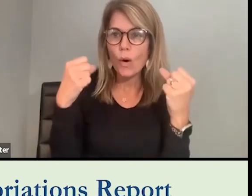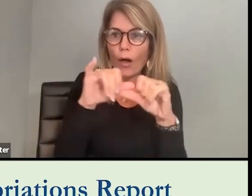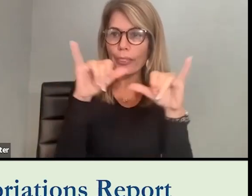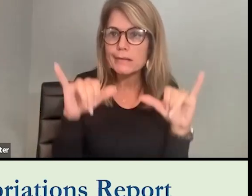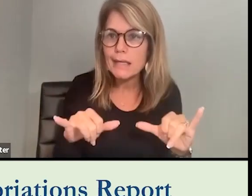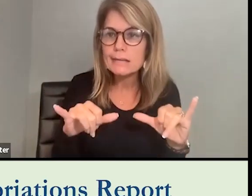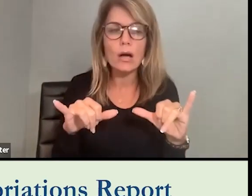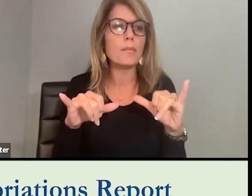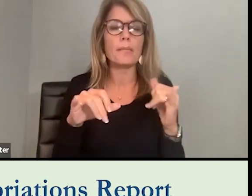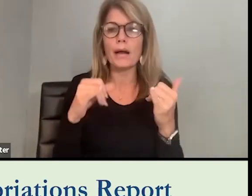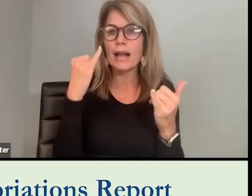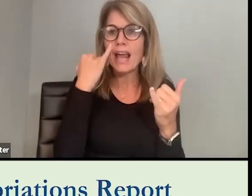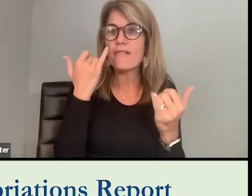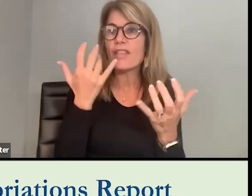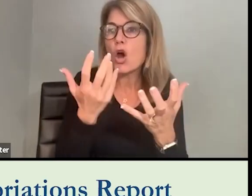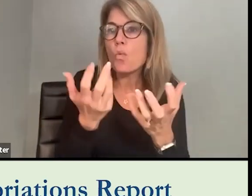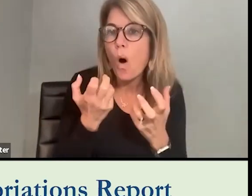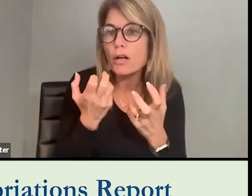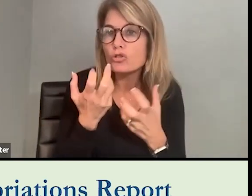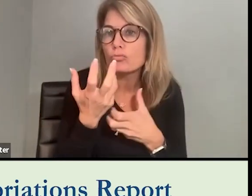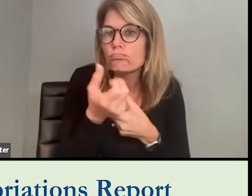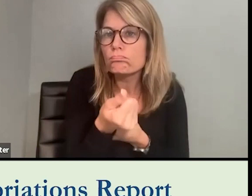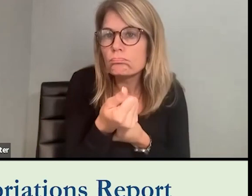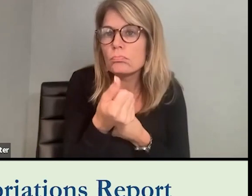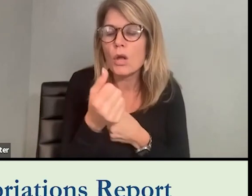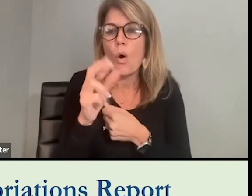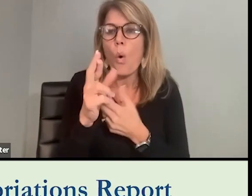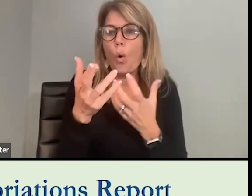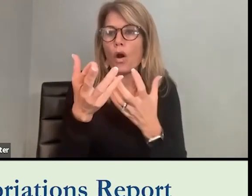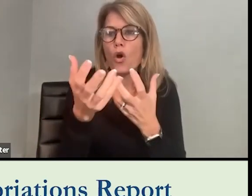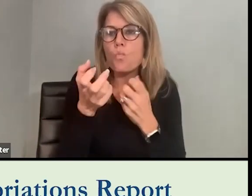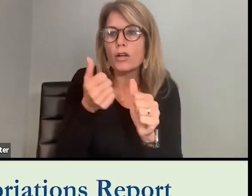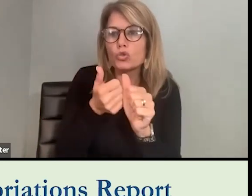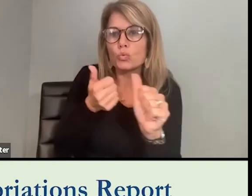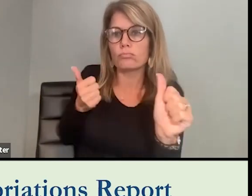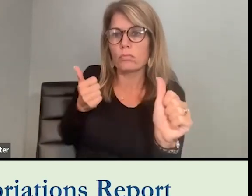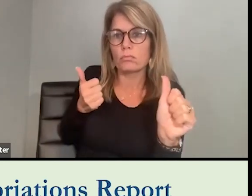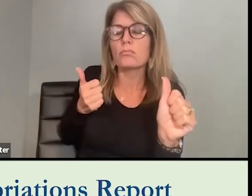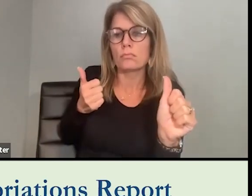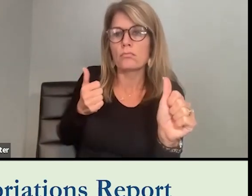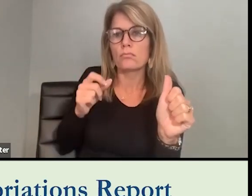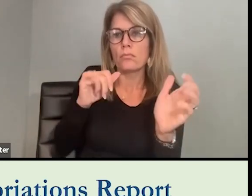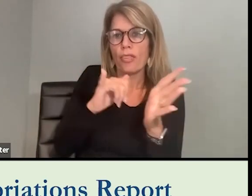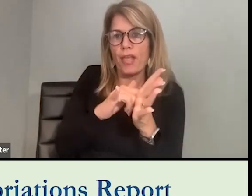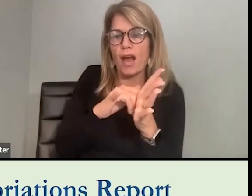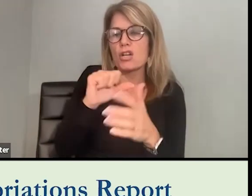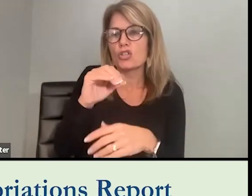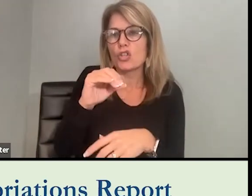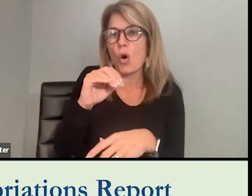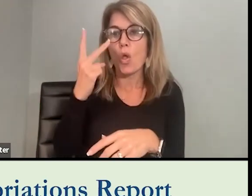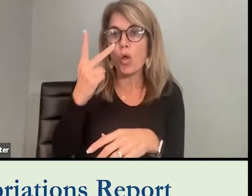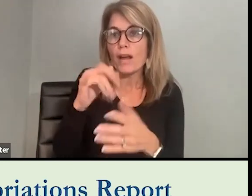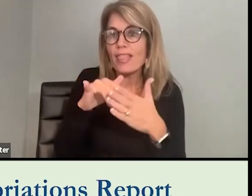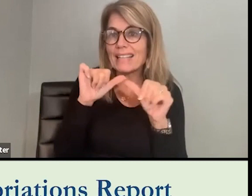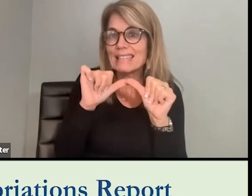as something that they would want to embrace or would want to go away from. And looking at a sustainable component,